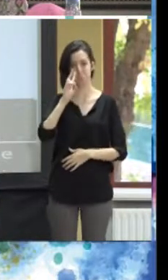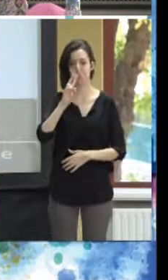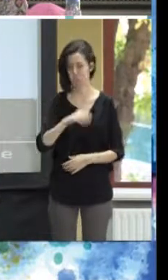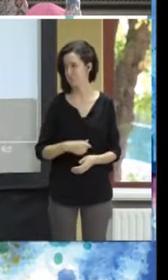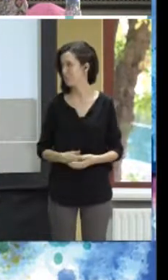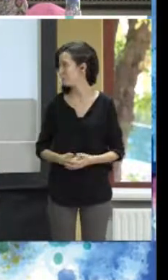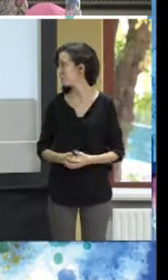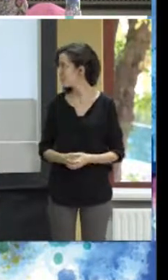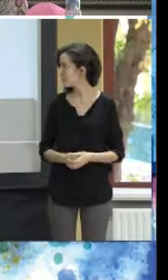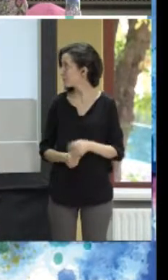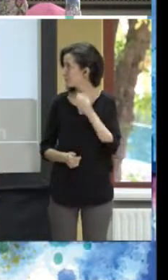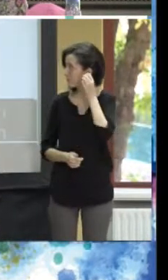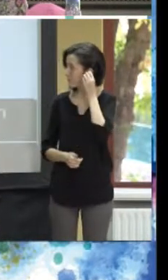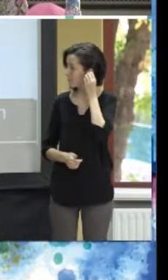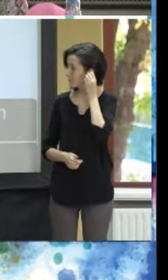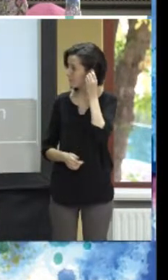the theater.